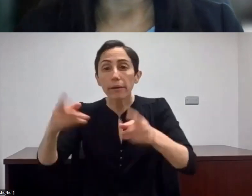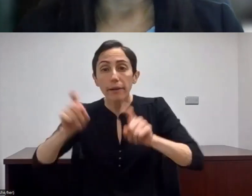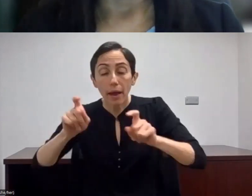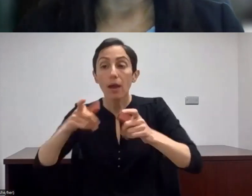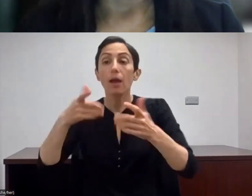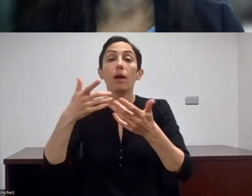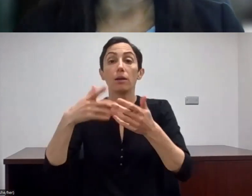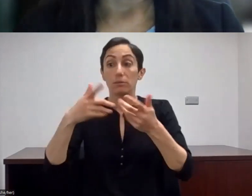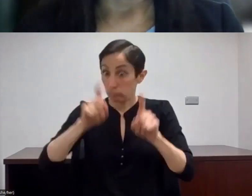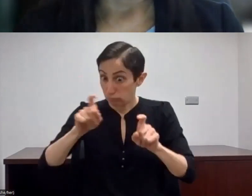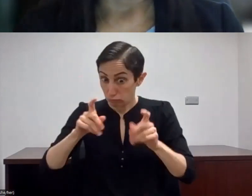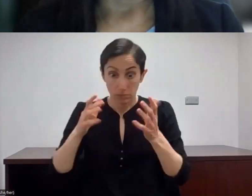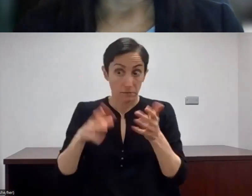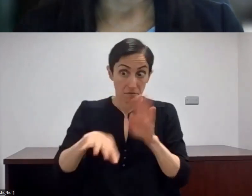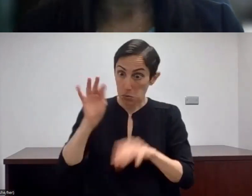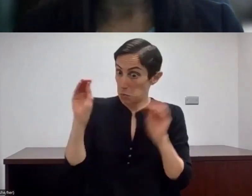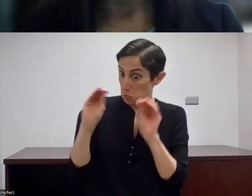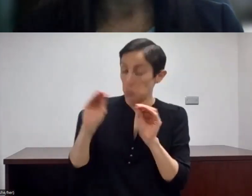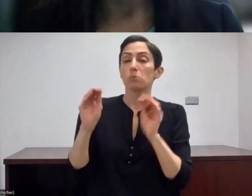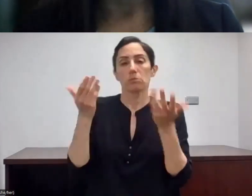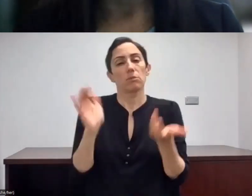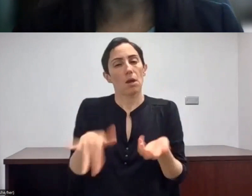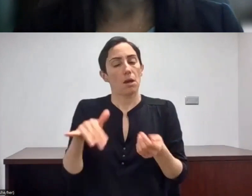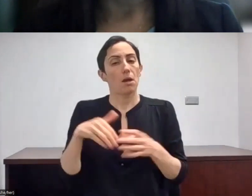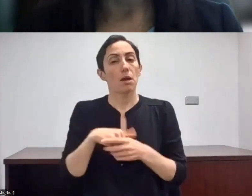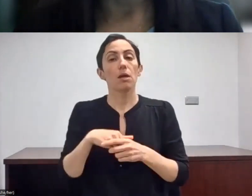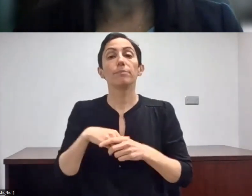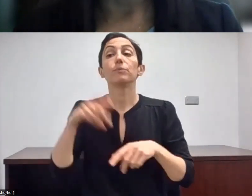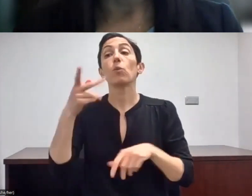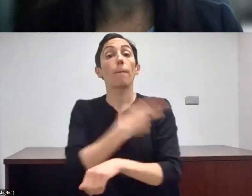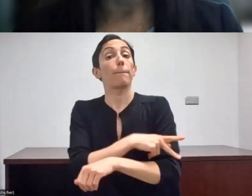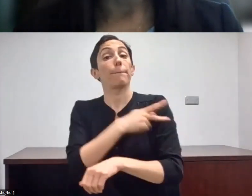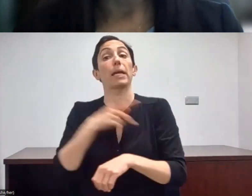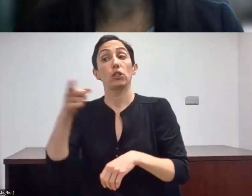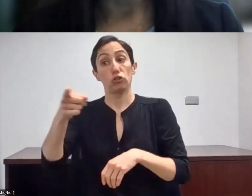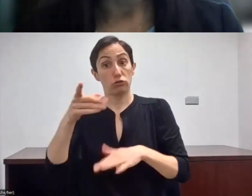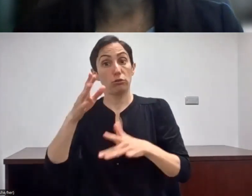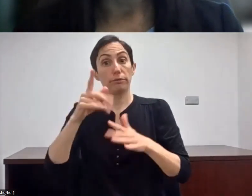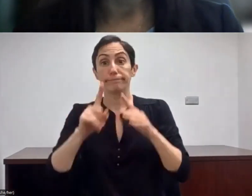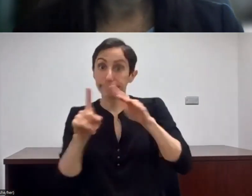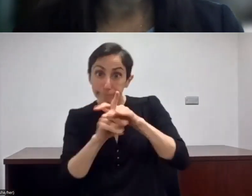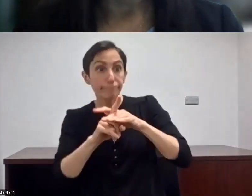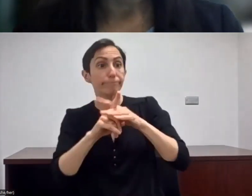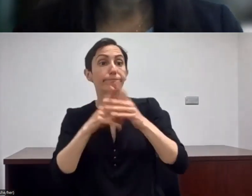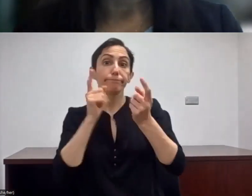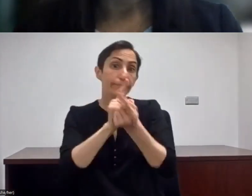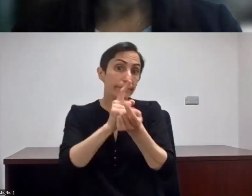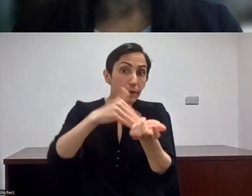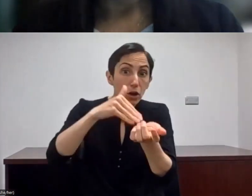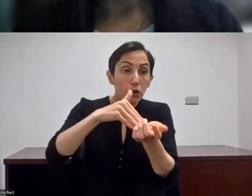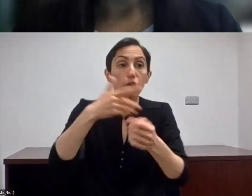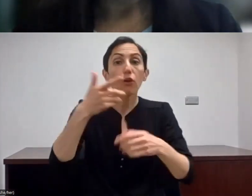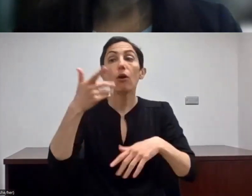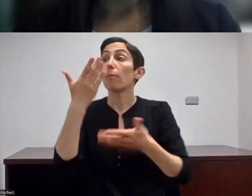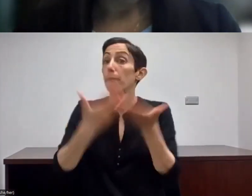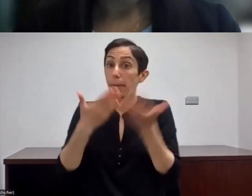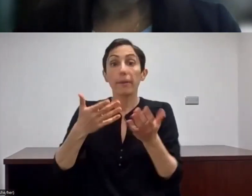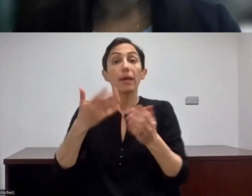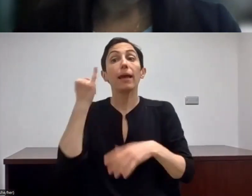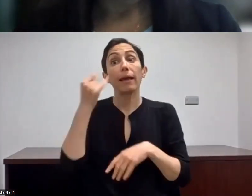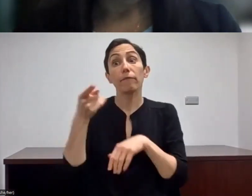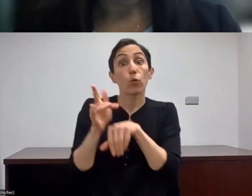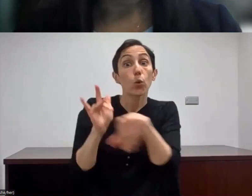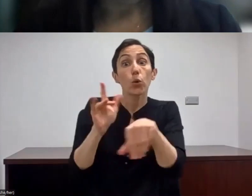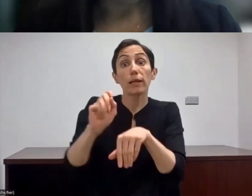patients present to an oncologist, there is the ability to cure cancer because of the stage of the cancer or where it is.